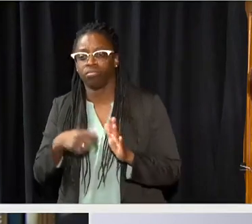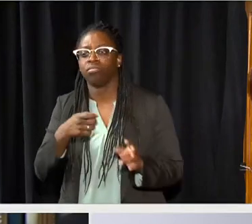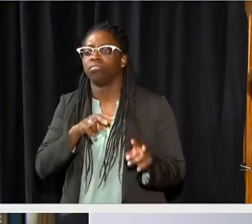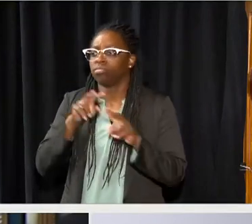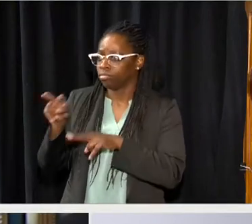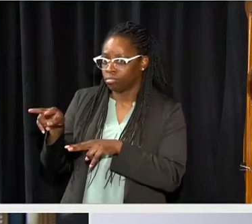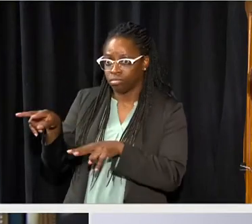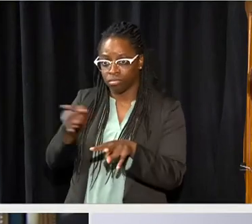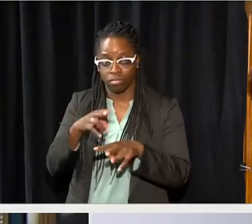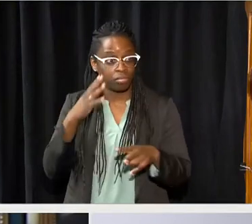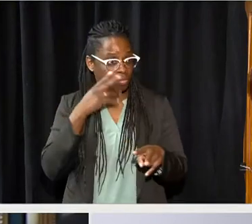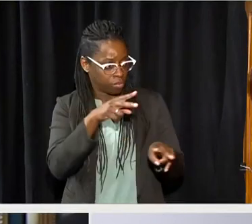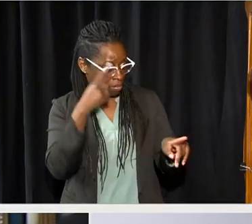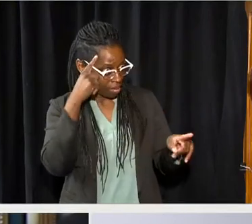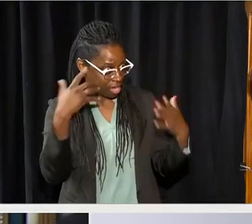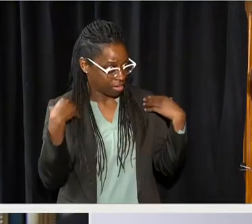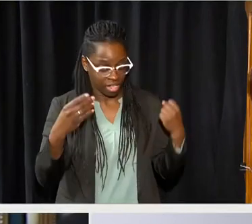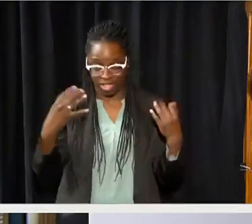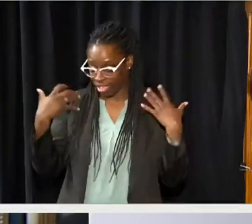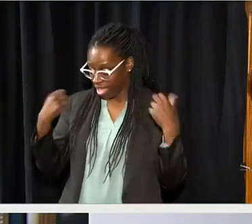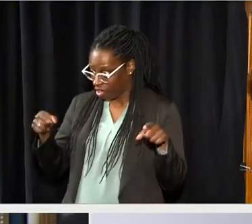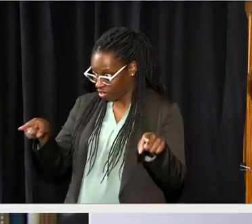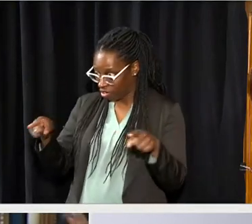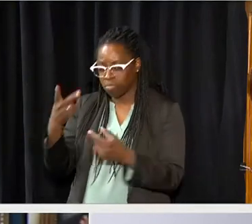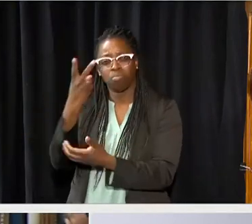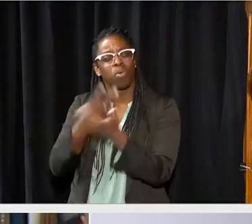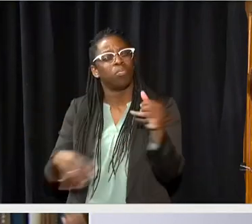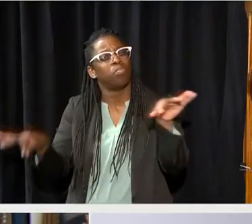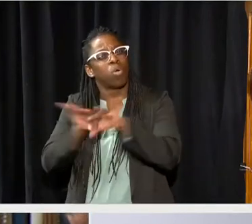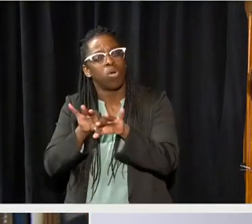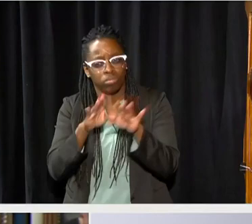as much as physical health. Thank you, Senate President.